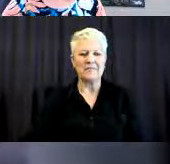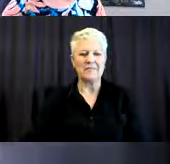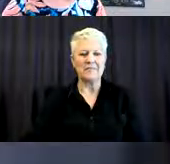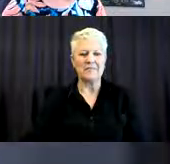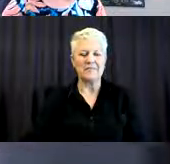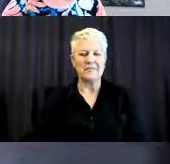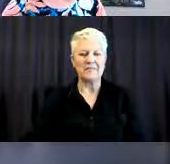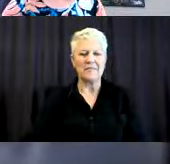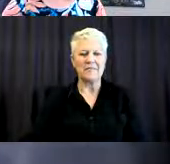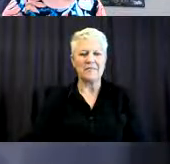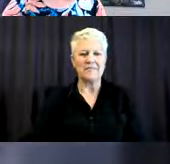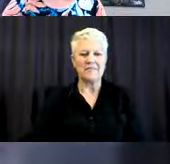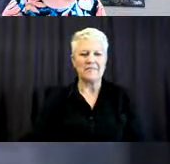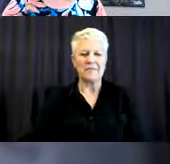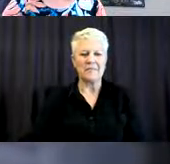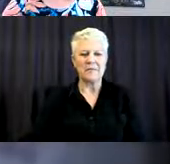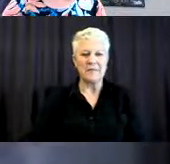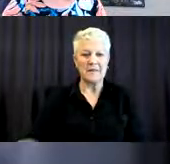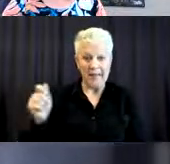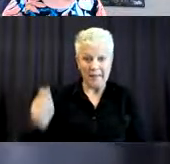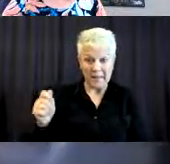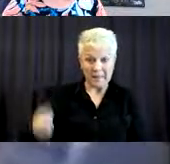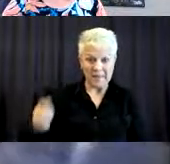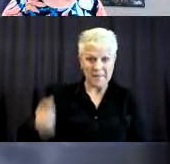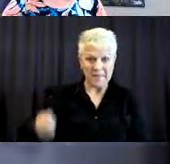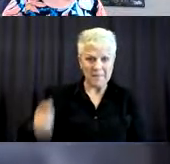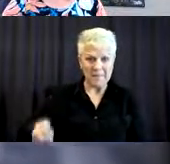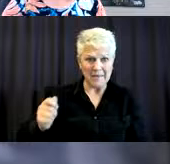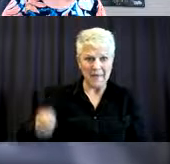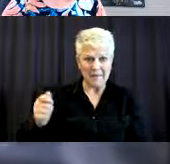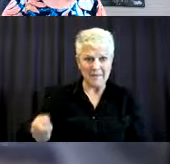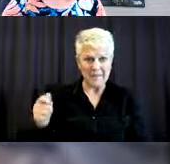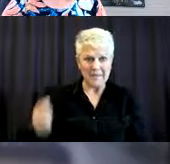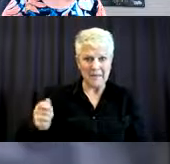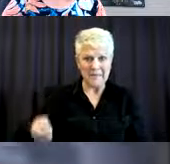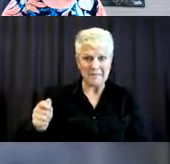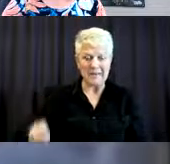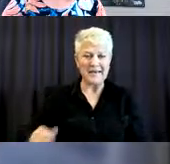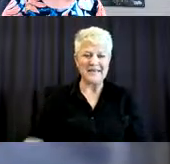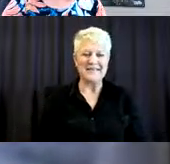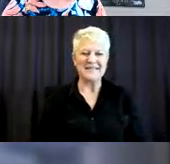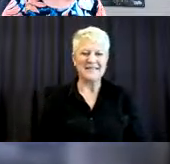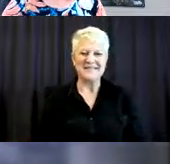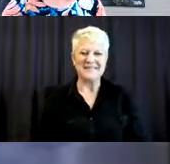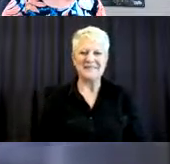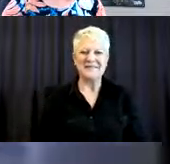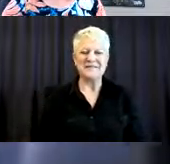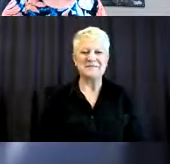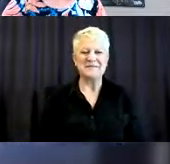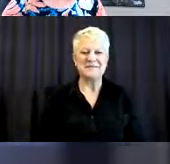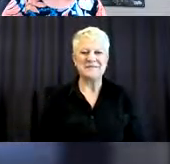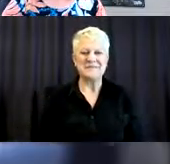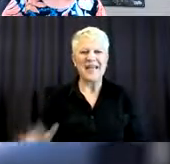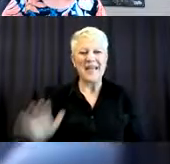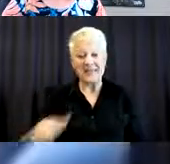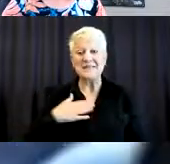Bang, bang, banging. Is Ann banging? Bang, bang, bang, bang, bang, bang, banging. Yeah, that's my hand